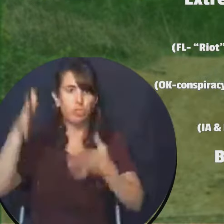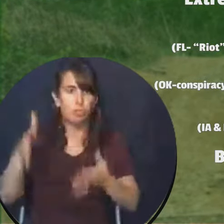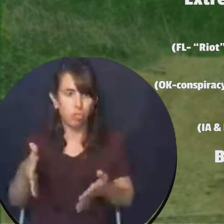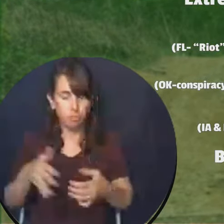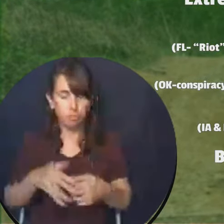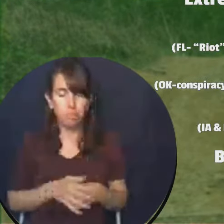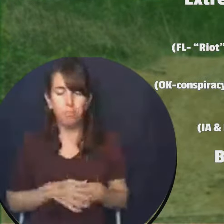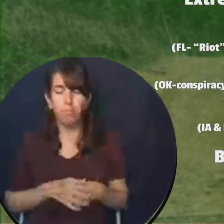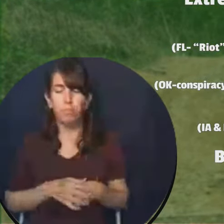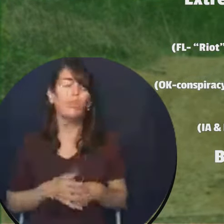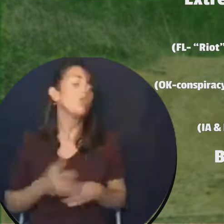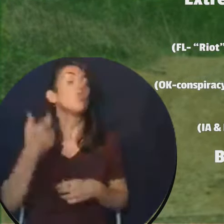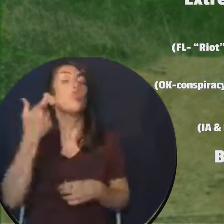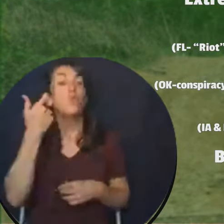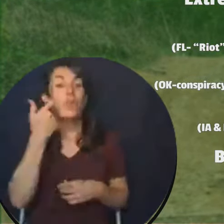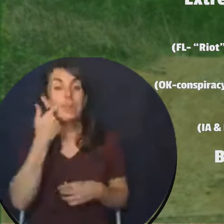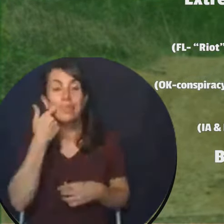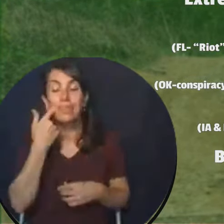recent not guilty